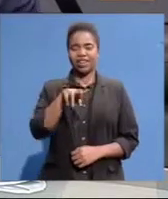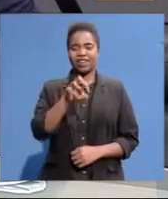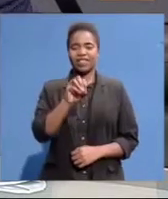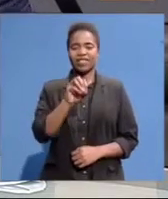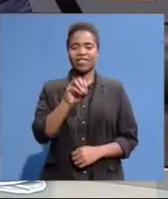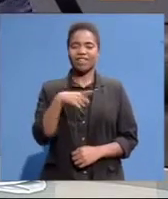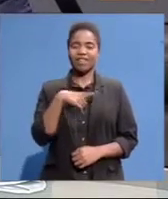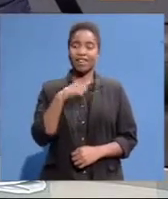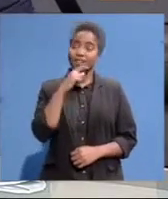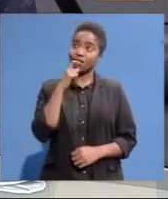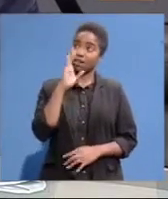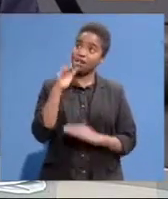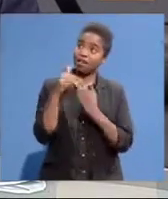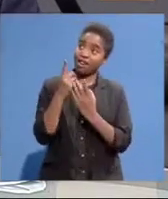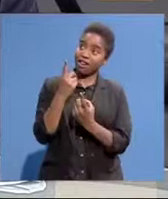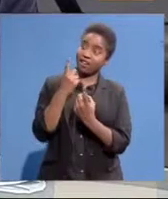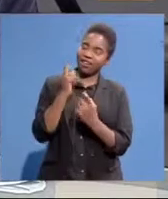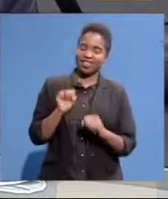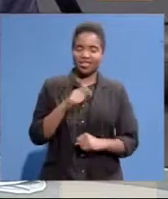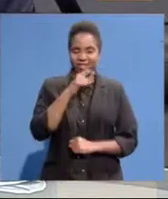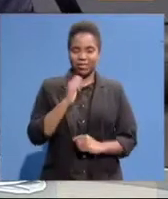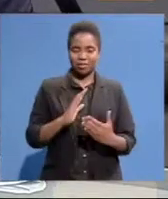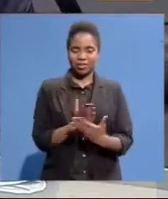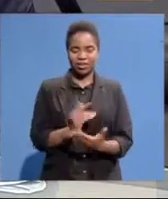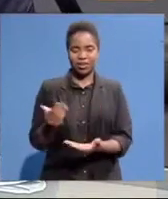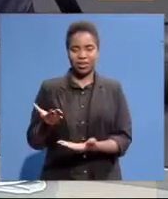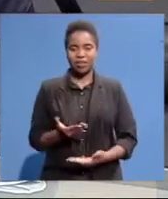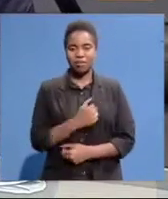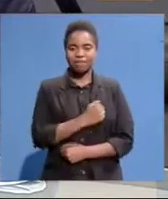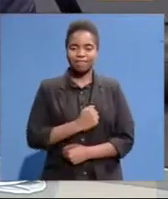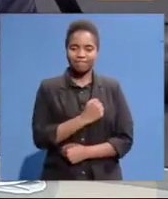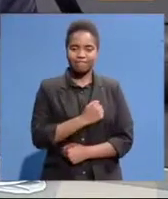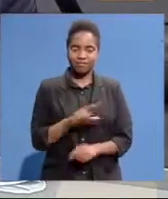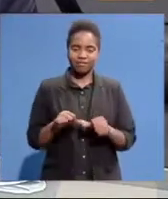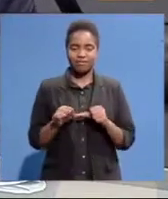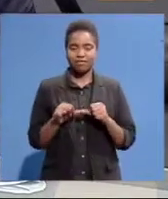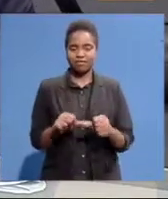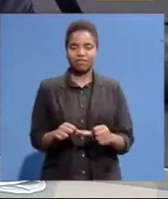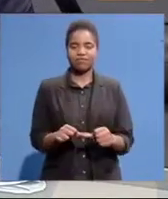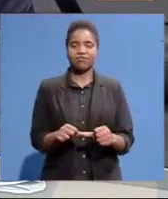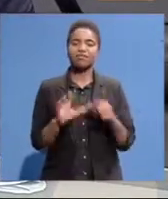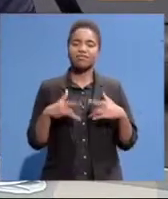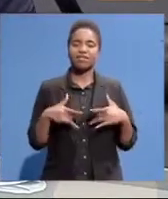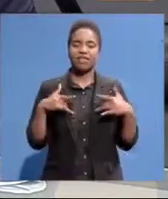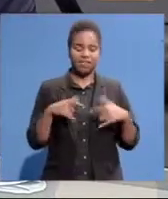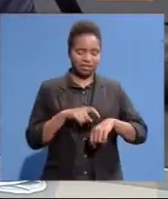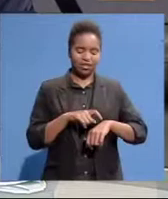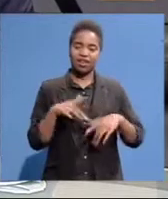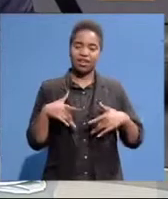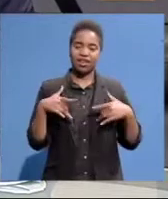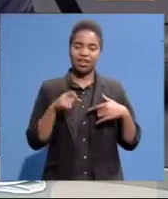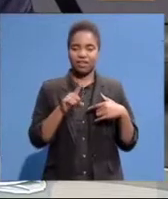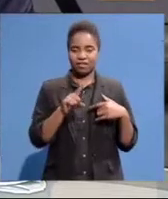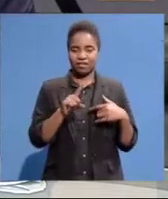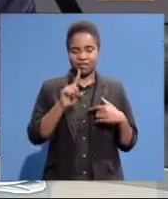for your name to be called out. Welcome back, Akuhlanga Lungehlanga, as we continue our journey into the life and the times of Utata Nelson